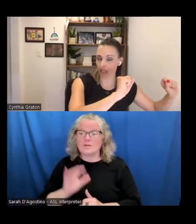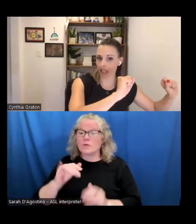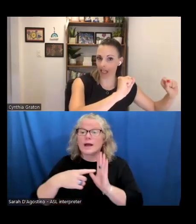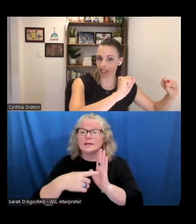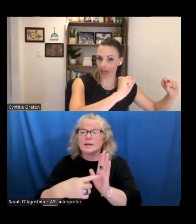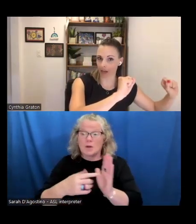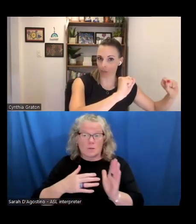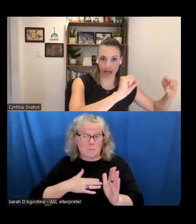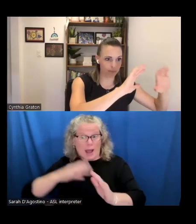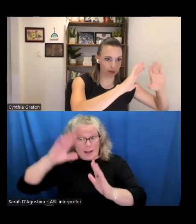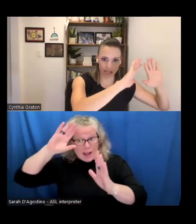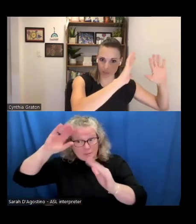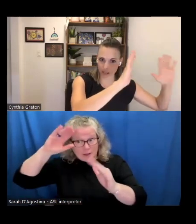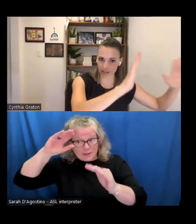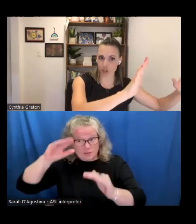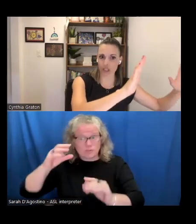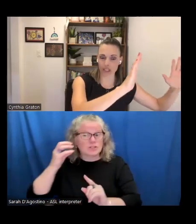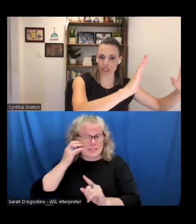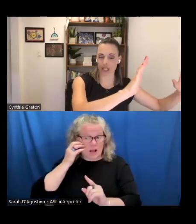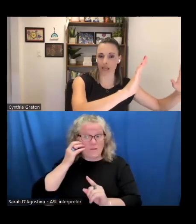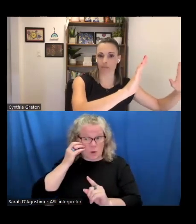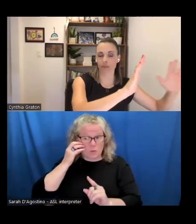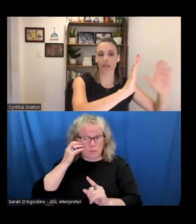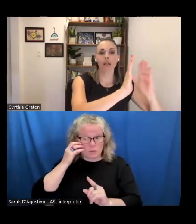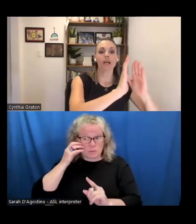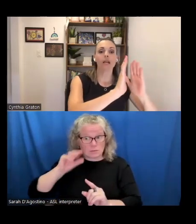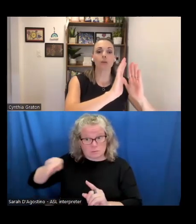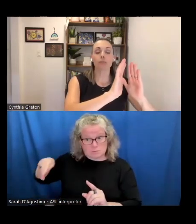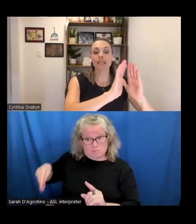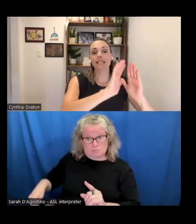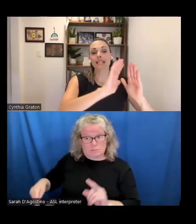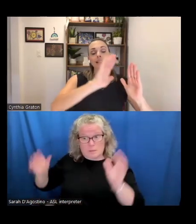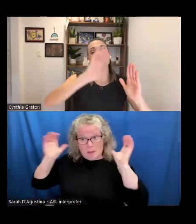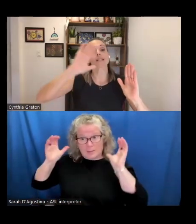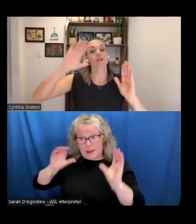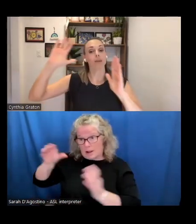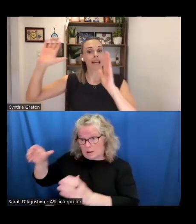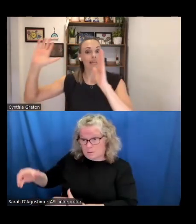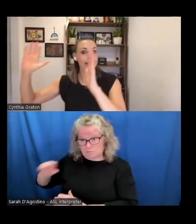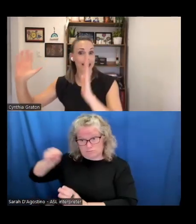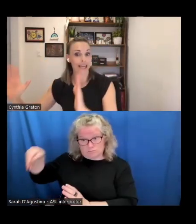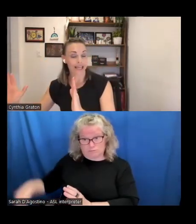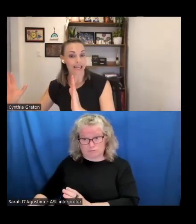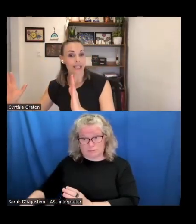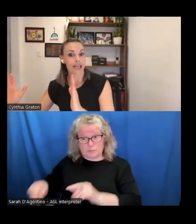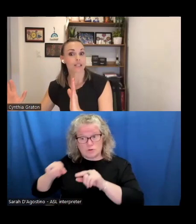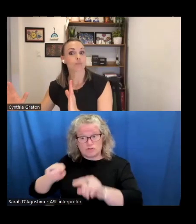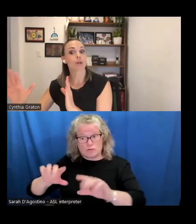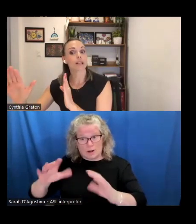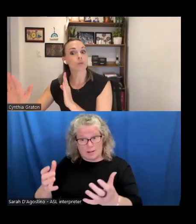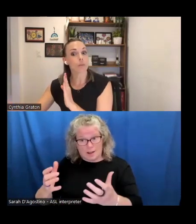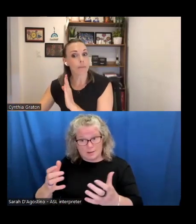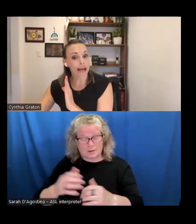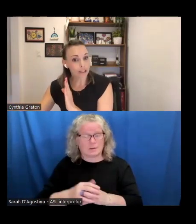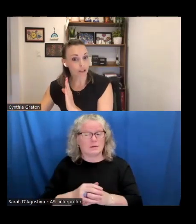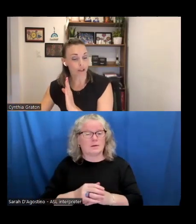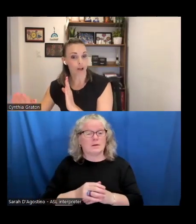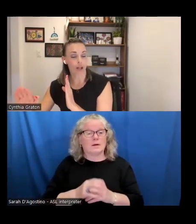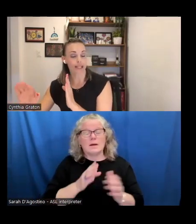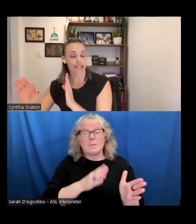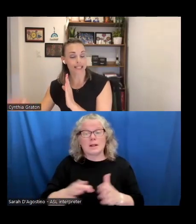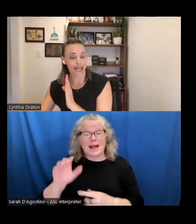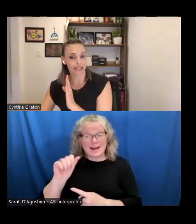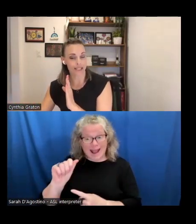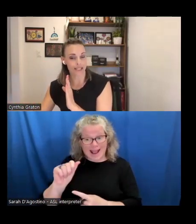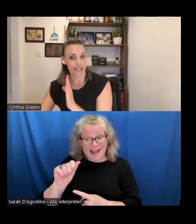backpack during class time, right? My expectation is the same. The piece that is the plan A is putting a reminder